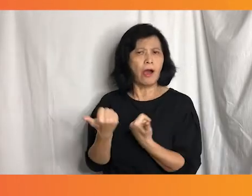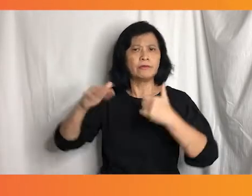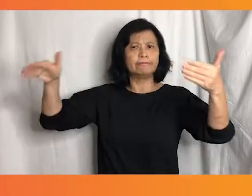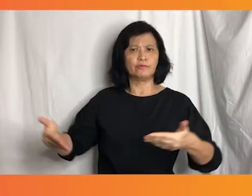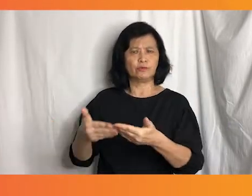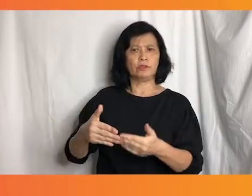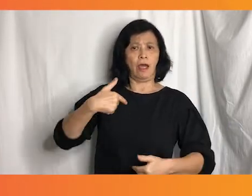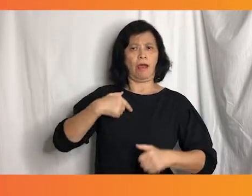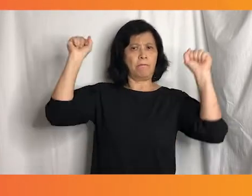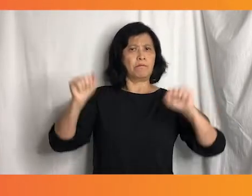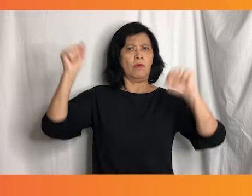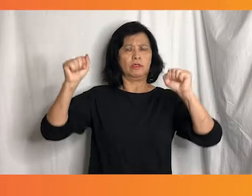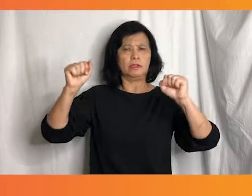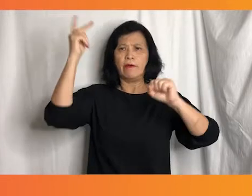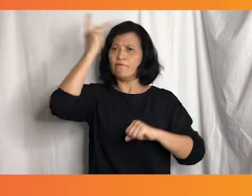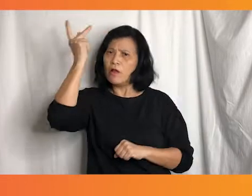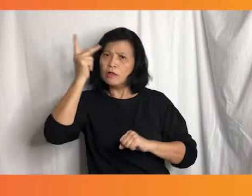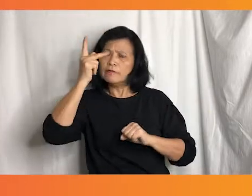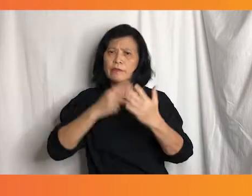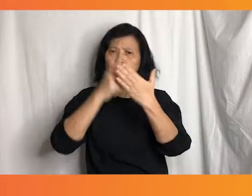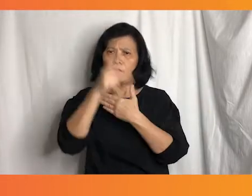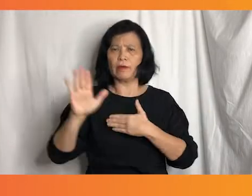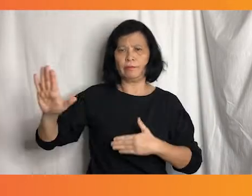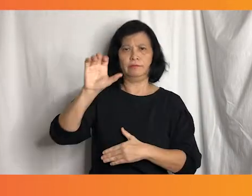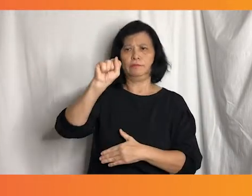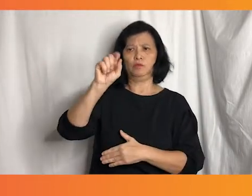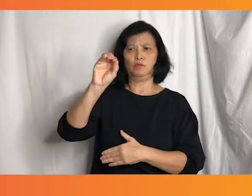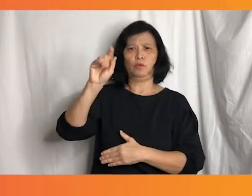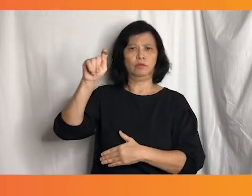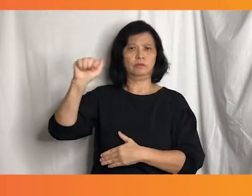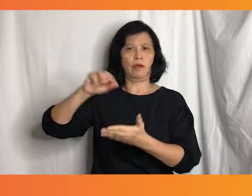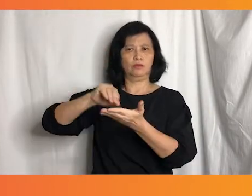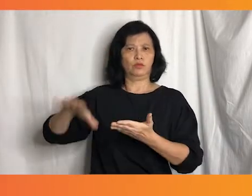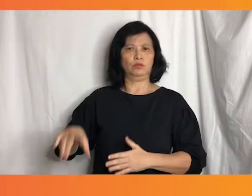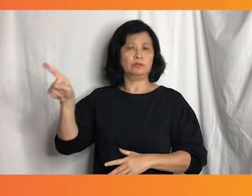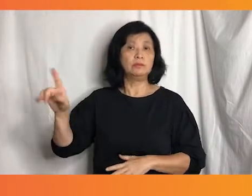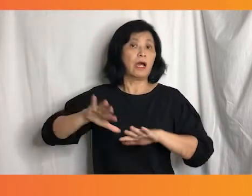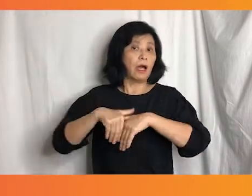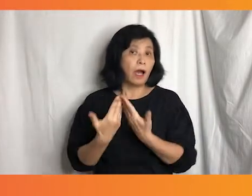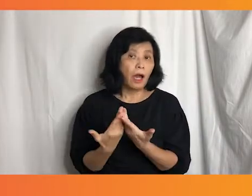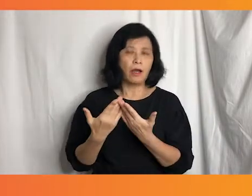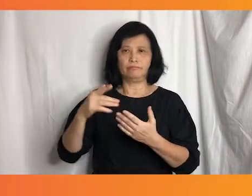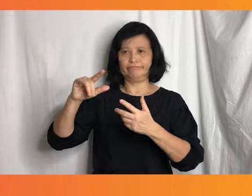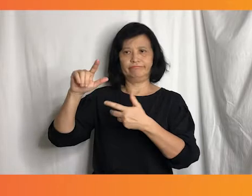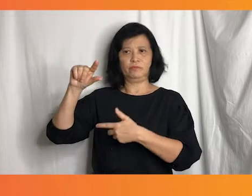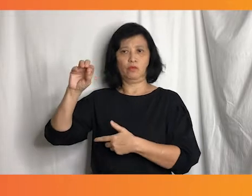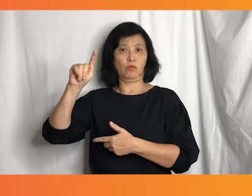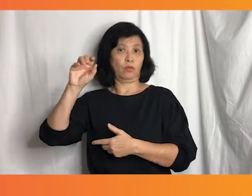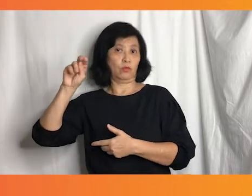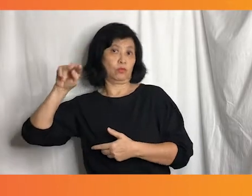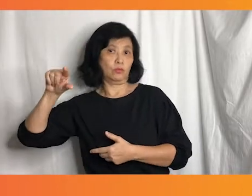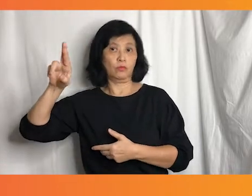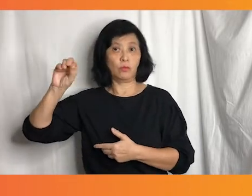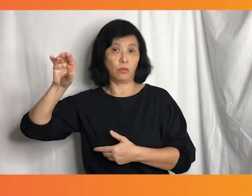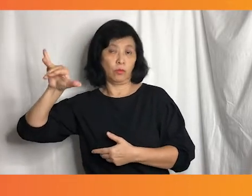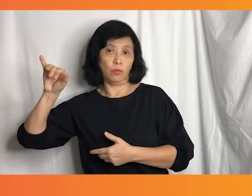I'mPOSSIBLE philosophy and program to students at SOTA through platforms such as the Gotong Royong Learning Festival